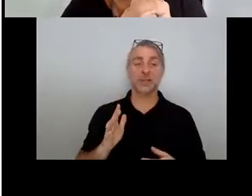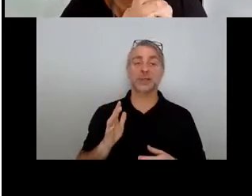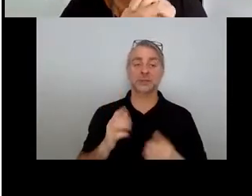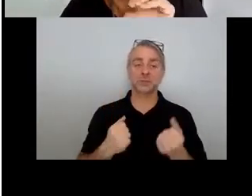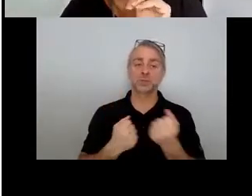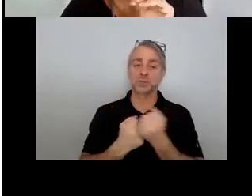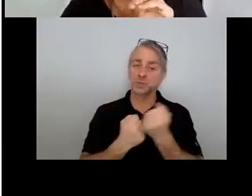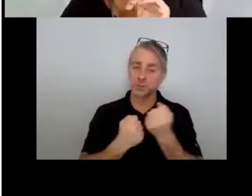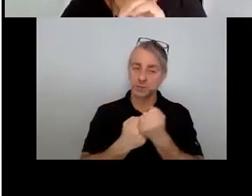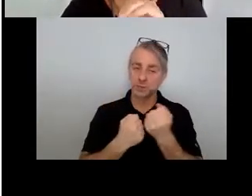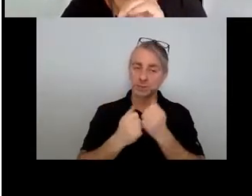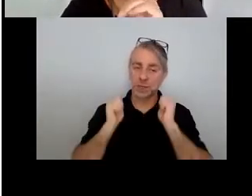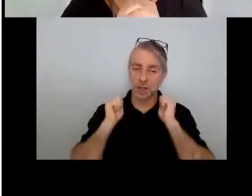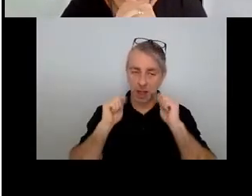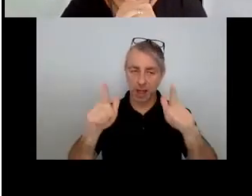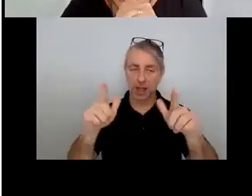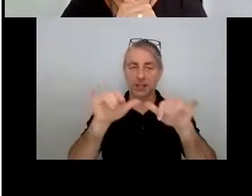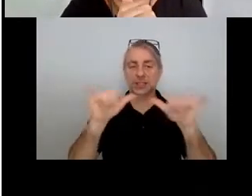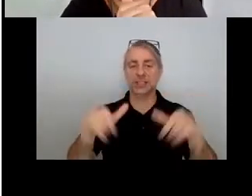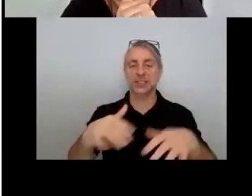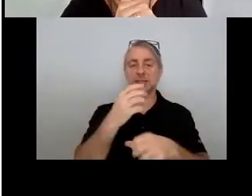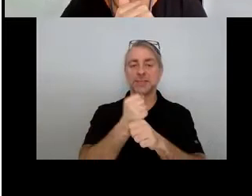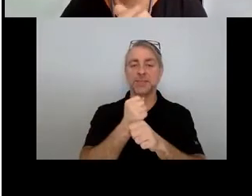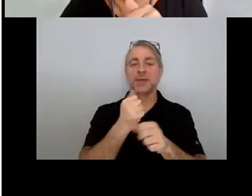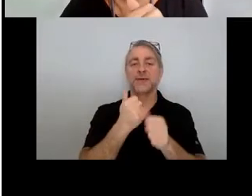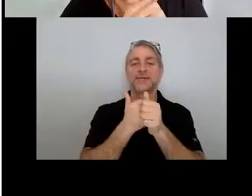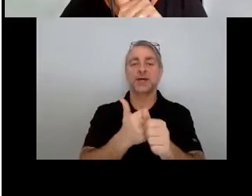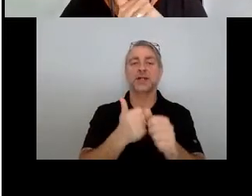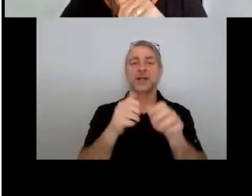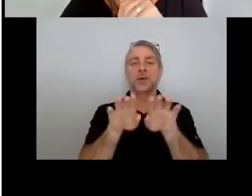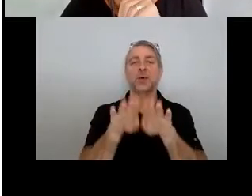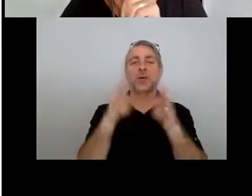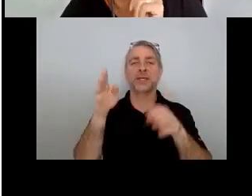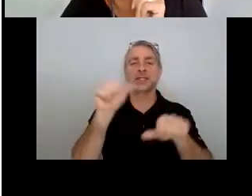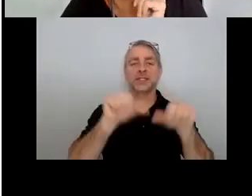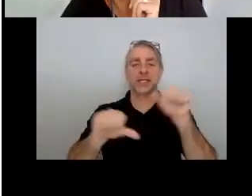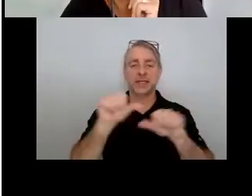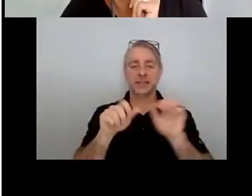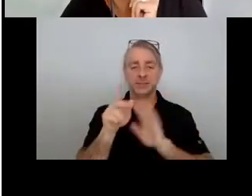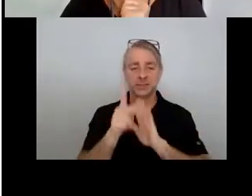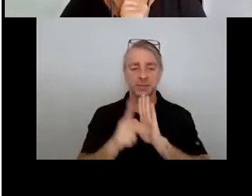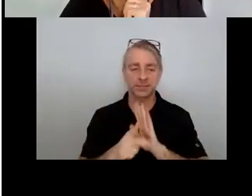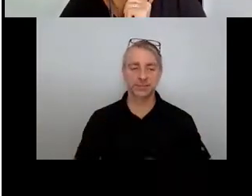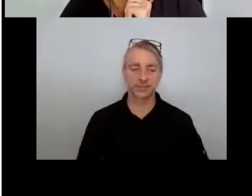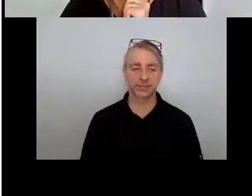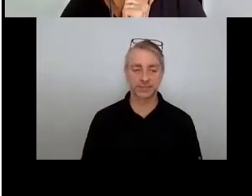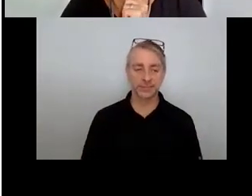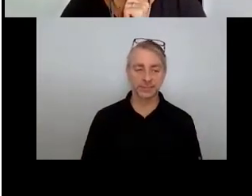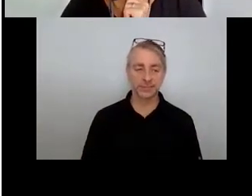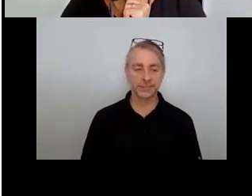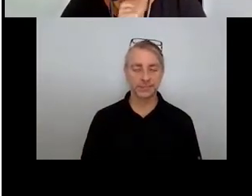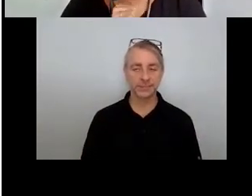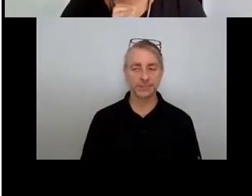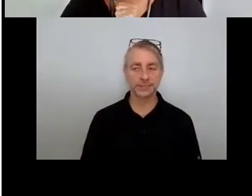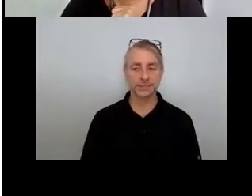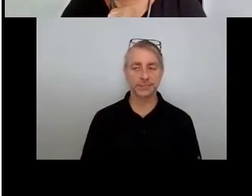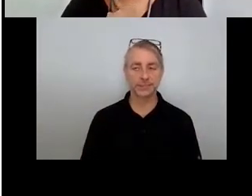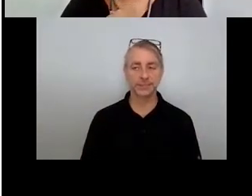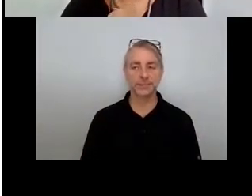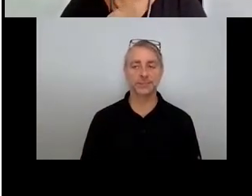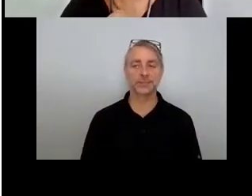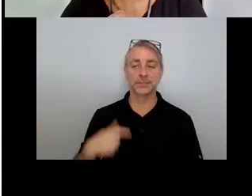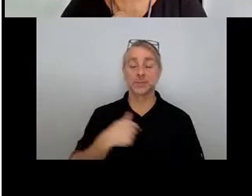meta-analysis adhere to open science principles. So we believe systematic reviews